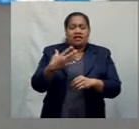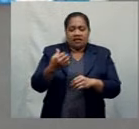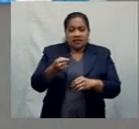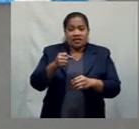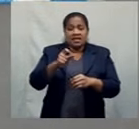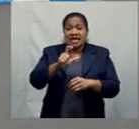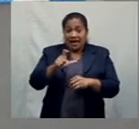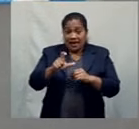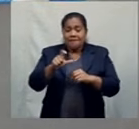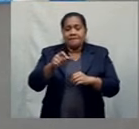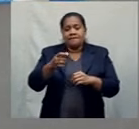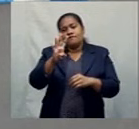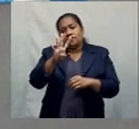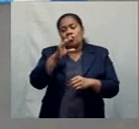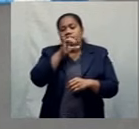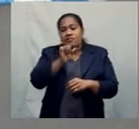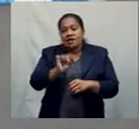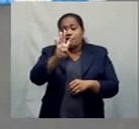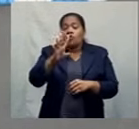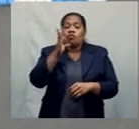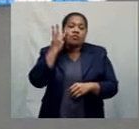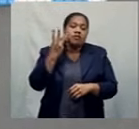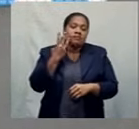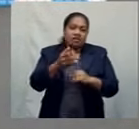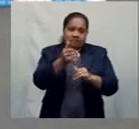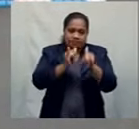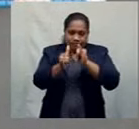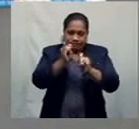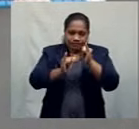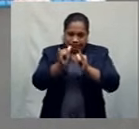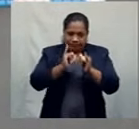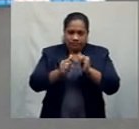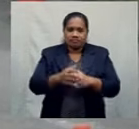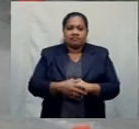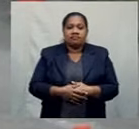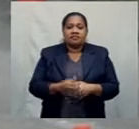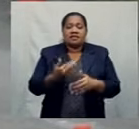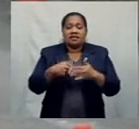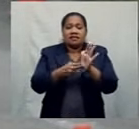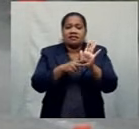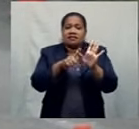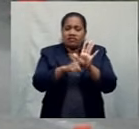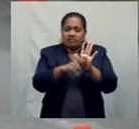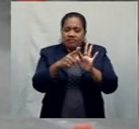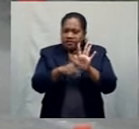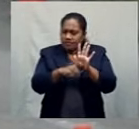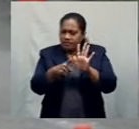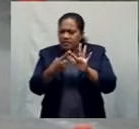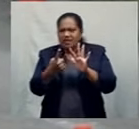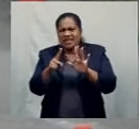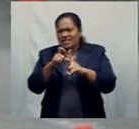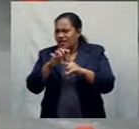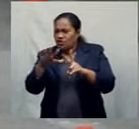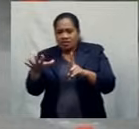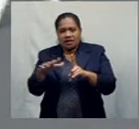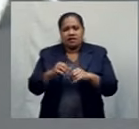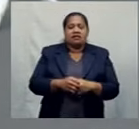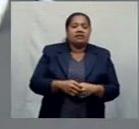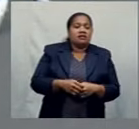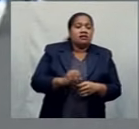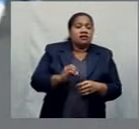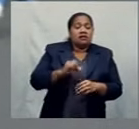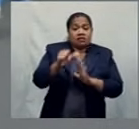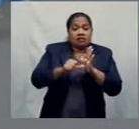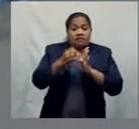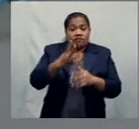4 women who were drinking alcohol in Delai Toka Toka and Narere Stage 1. A 31-year-old man was found drunk